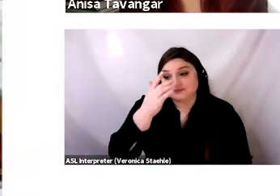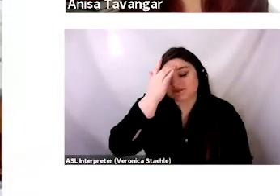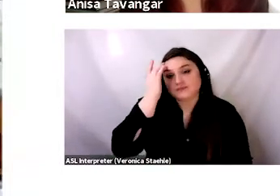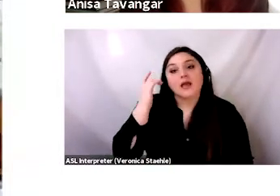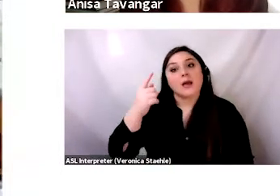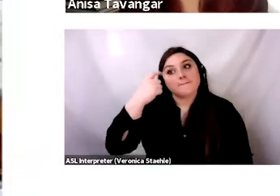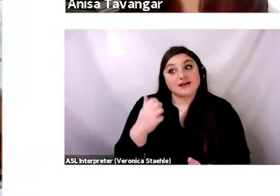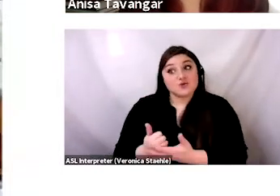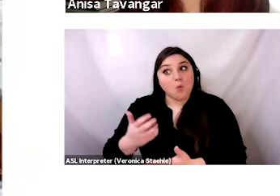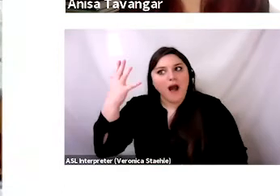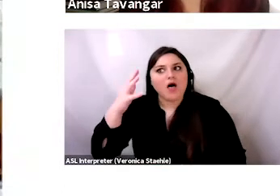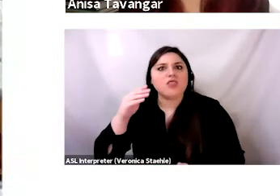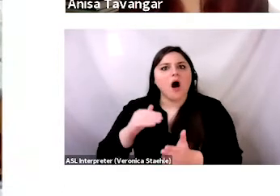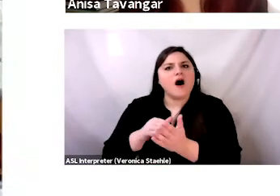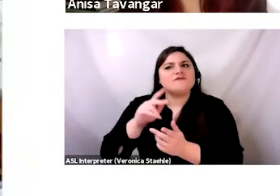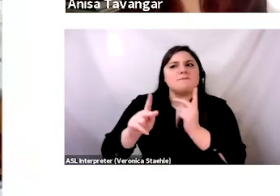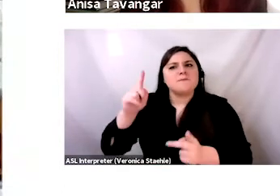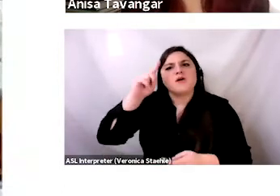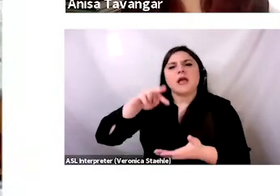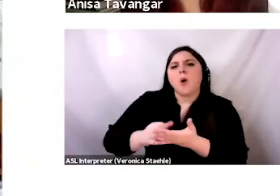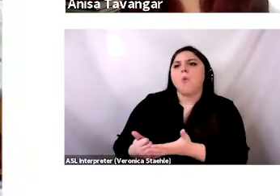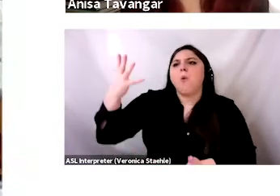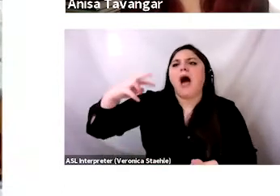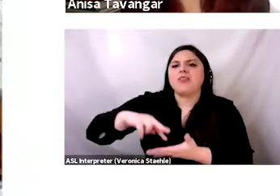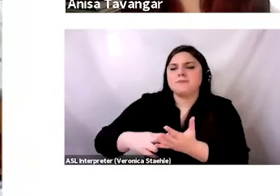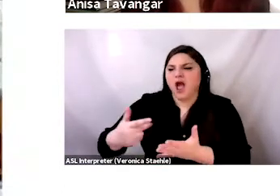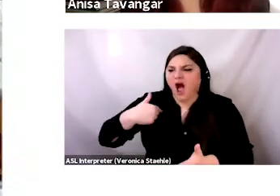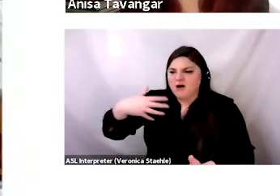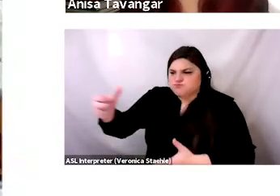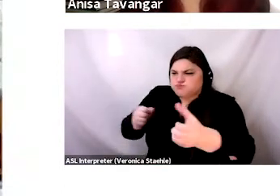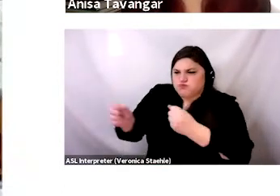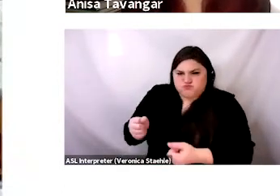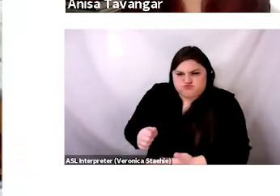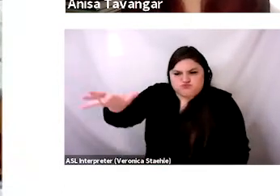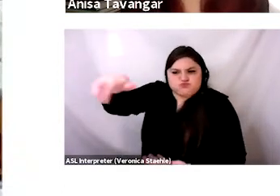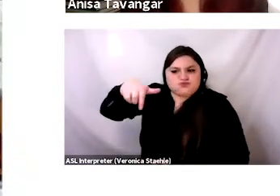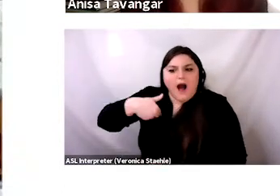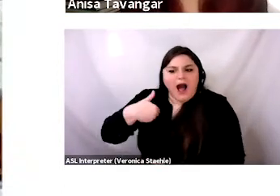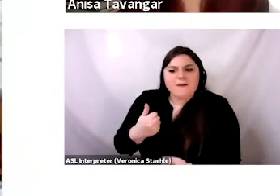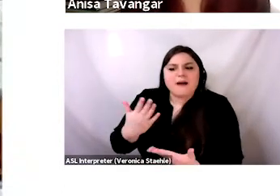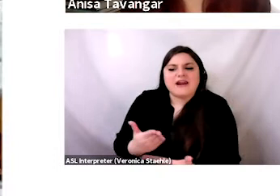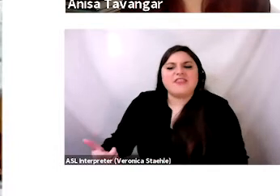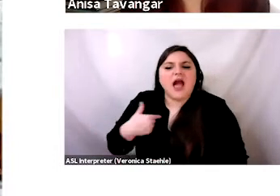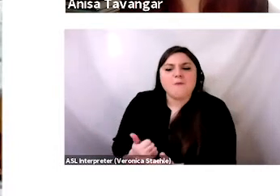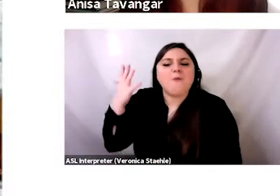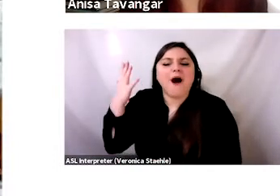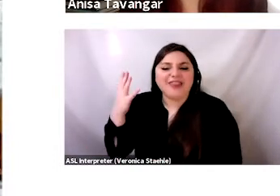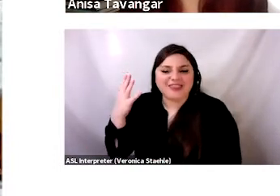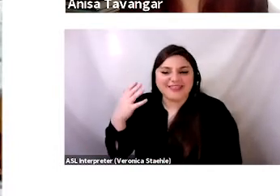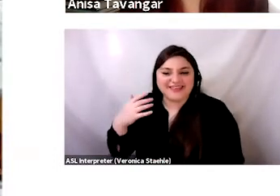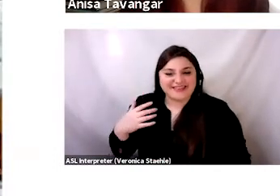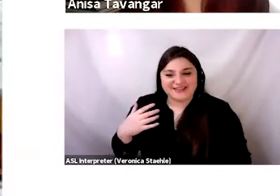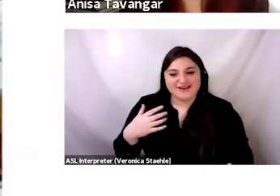an obsession with acquiring things, or even for people who have acquired material